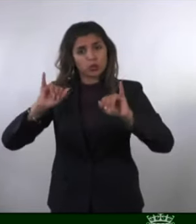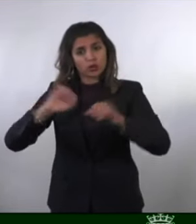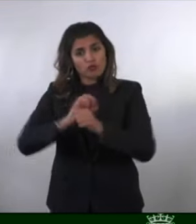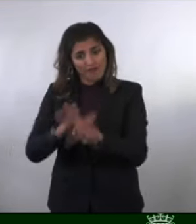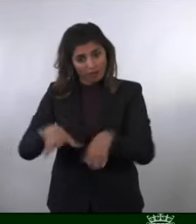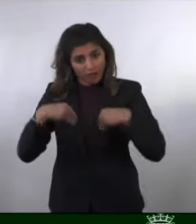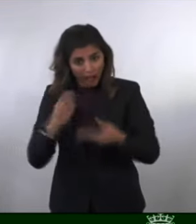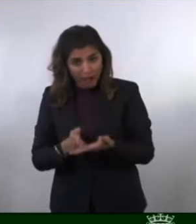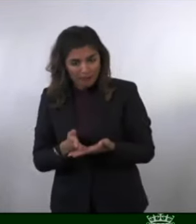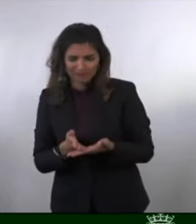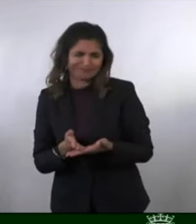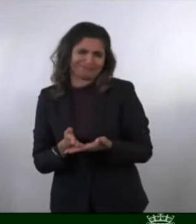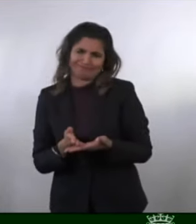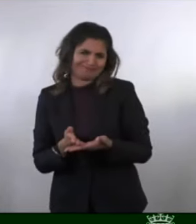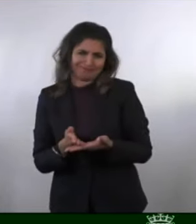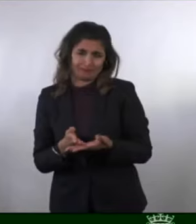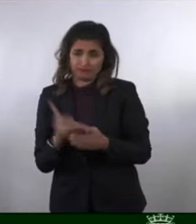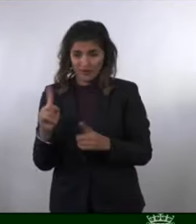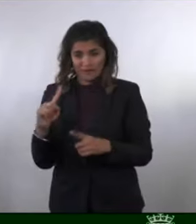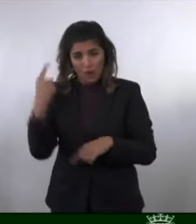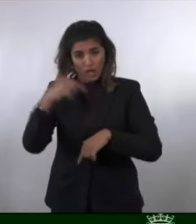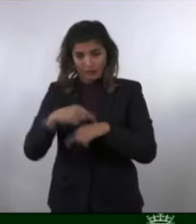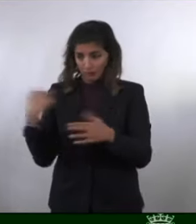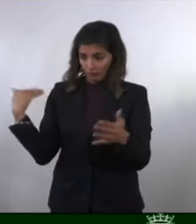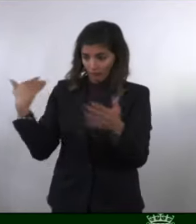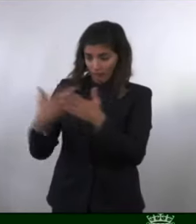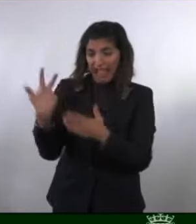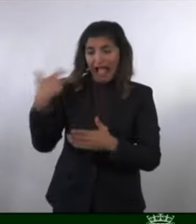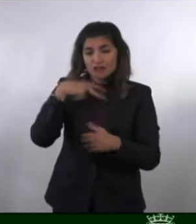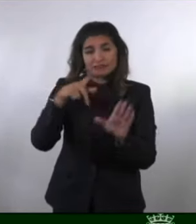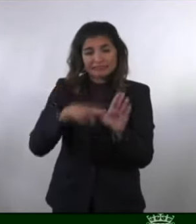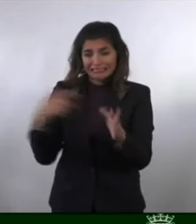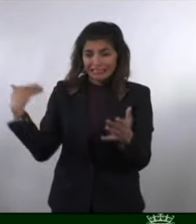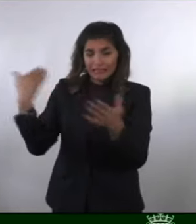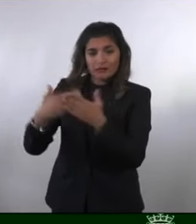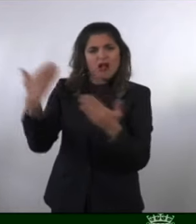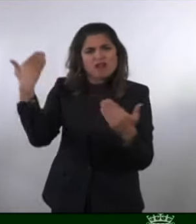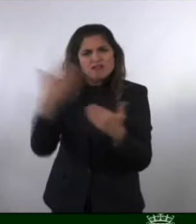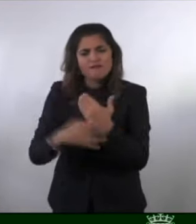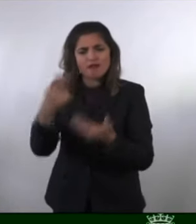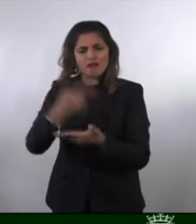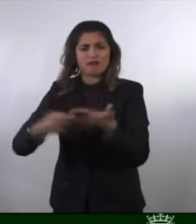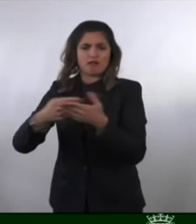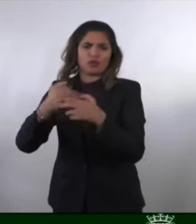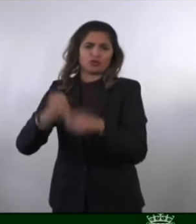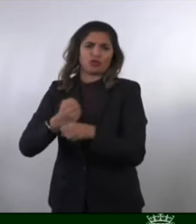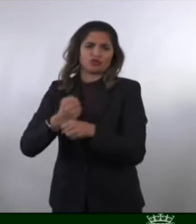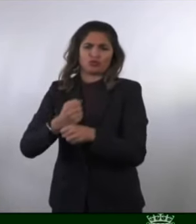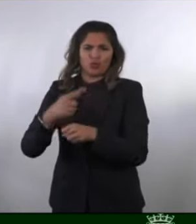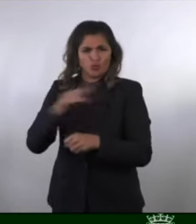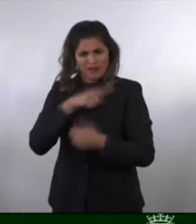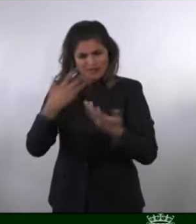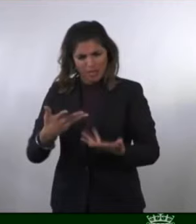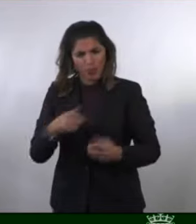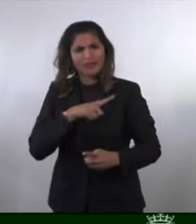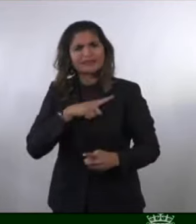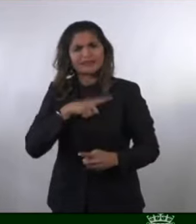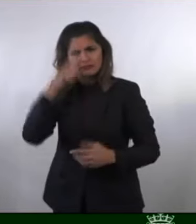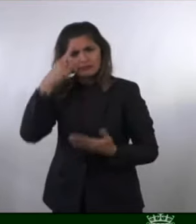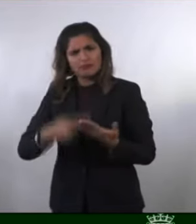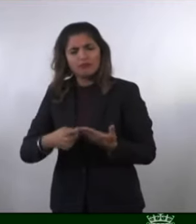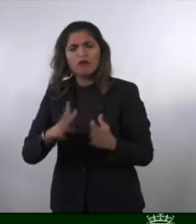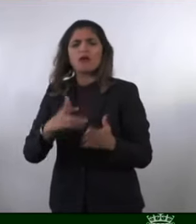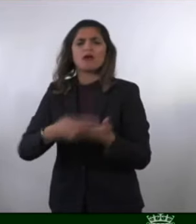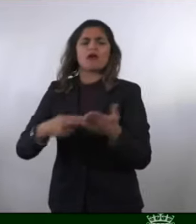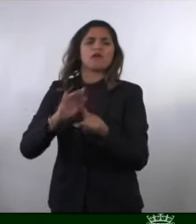church in this country since the country was put under an interdict by a medieval pope. So we do want reassurance on that. And as we're having this conversation,